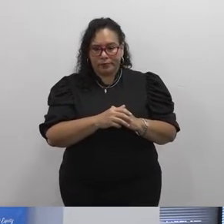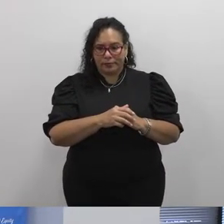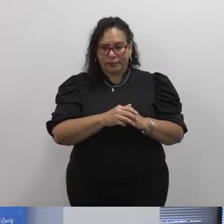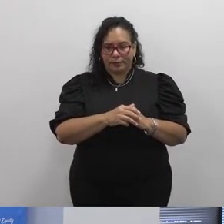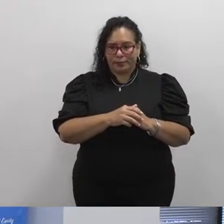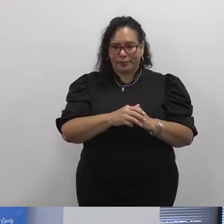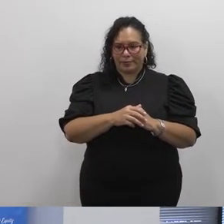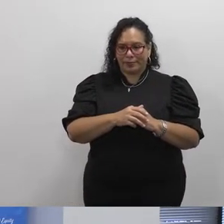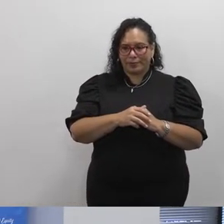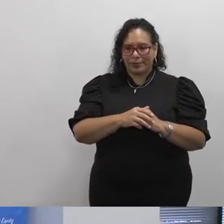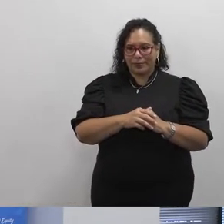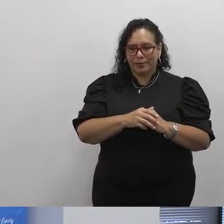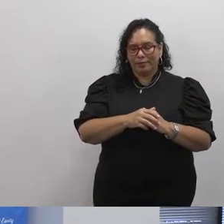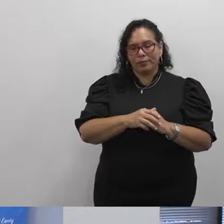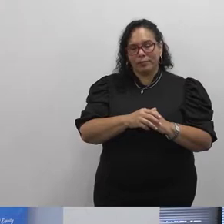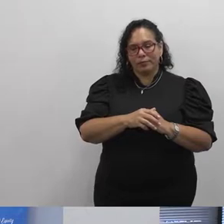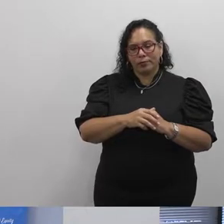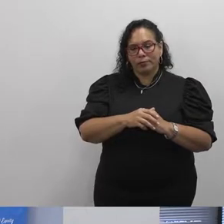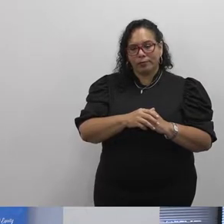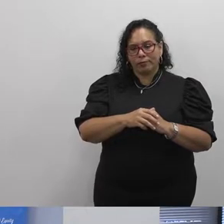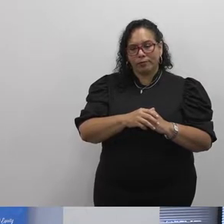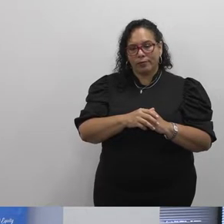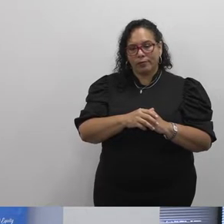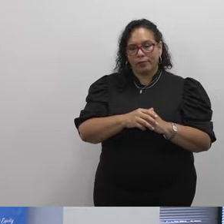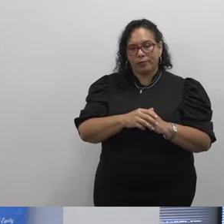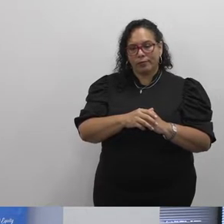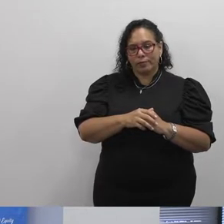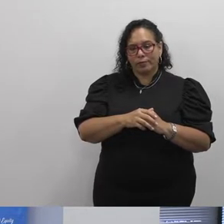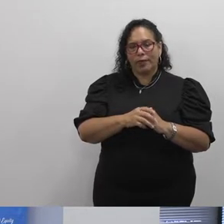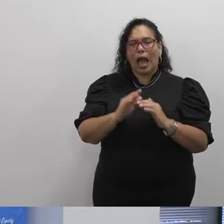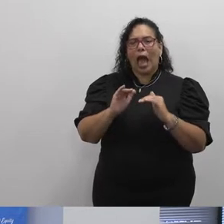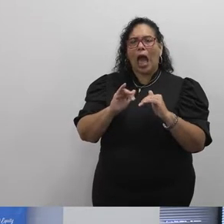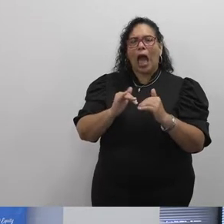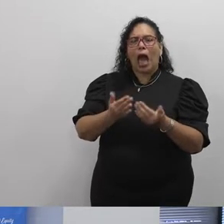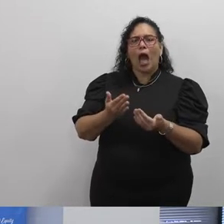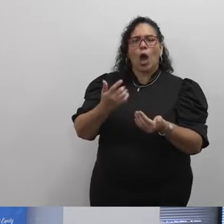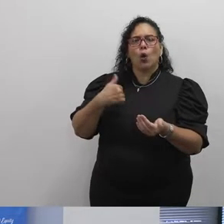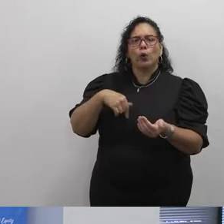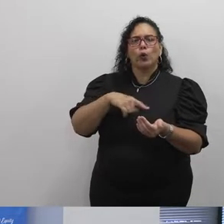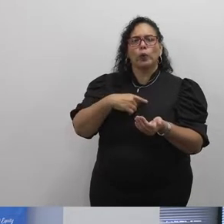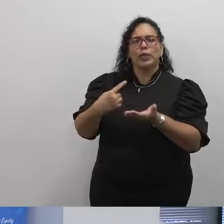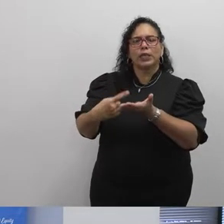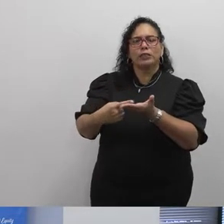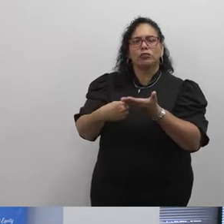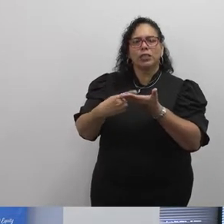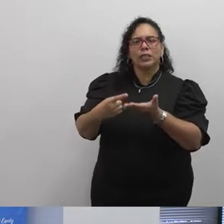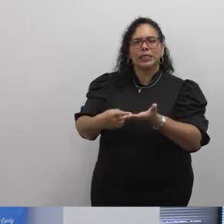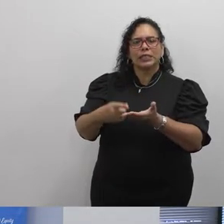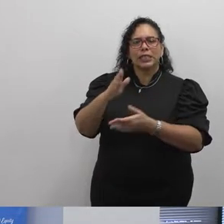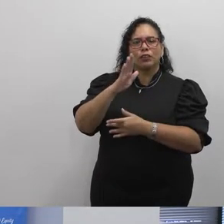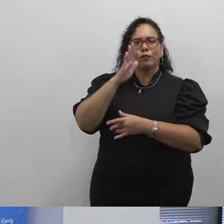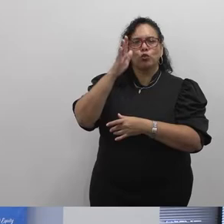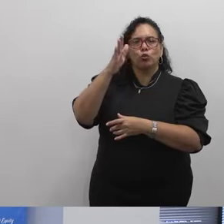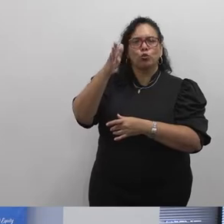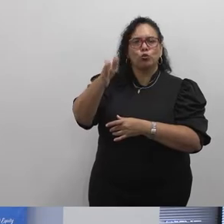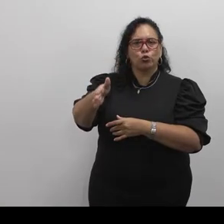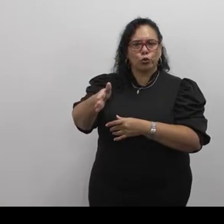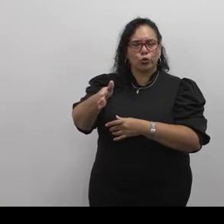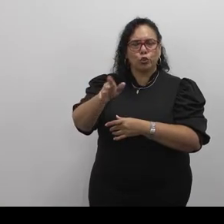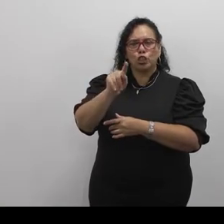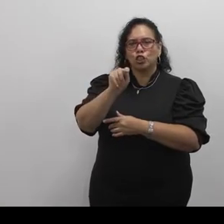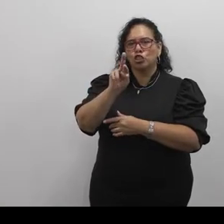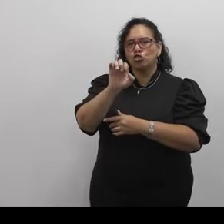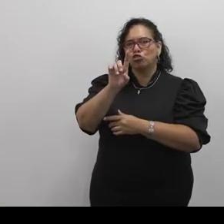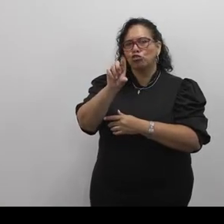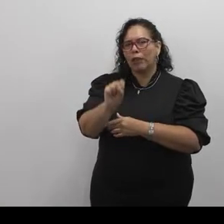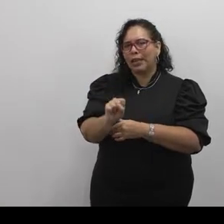Oh, thanks. How are we addressing the future as far as trends in